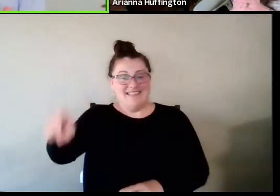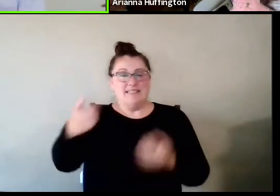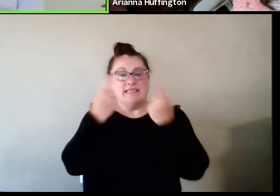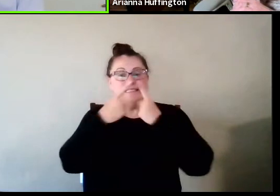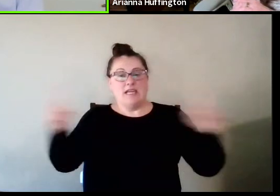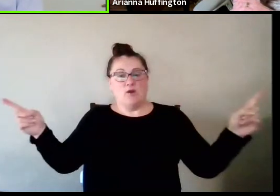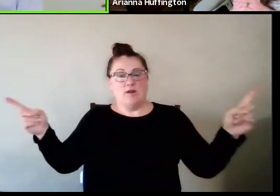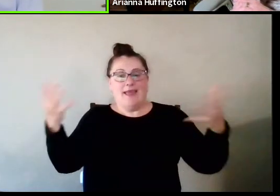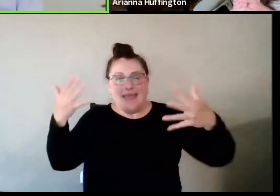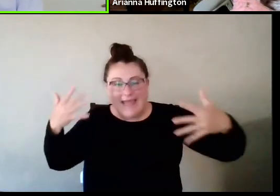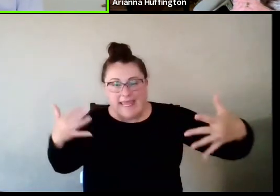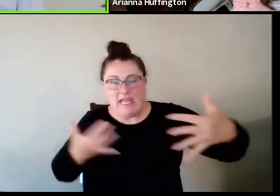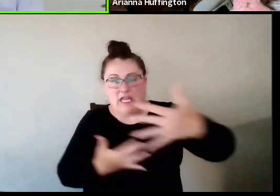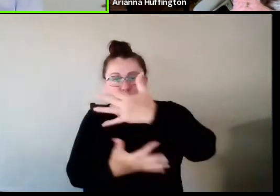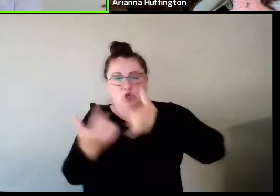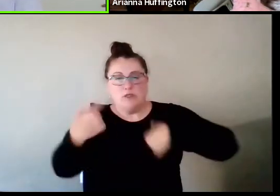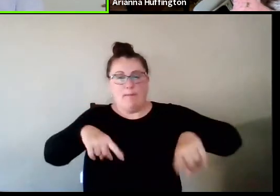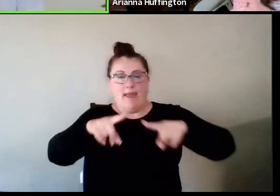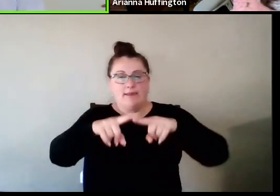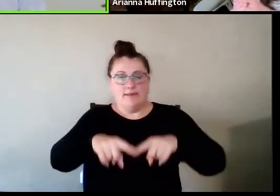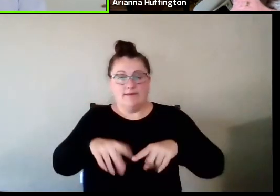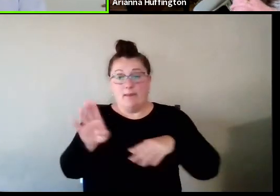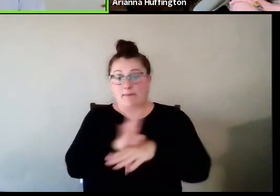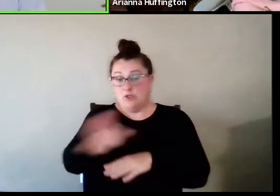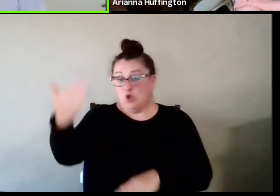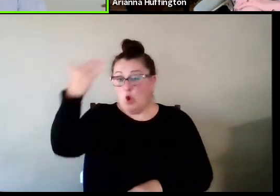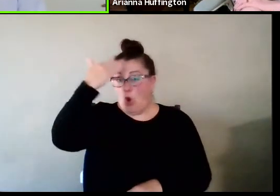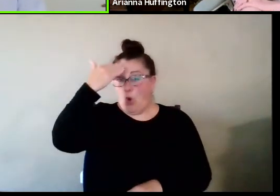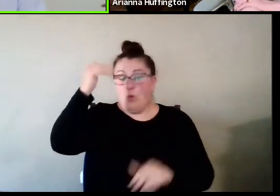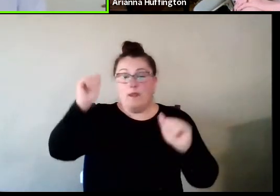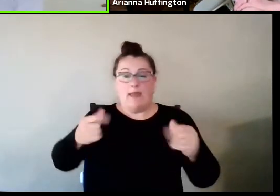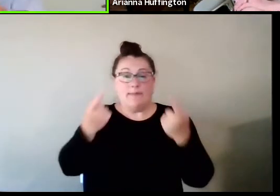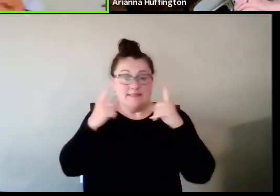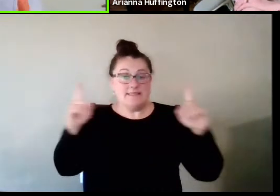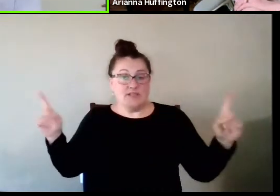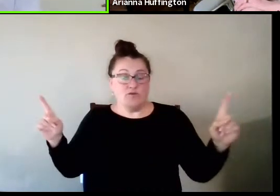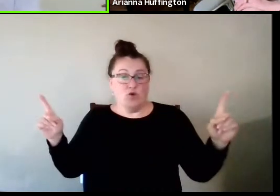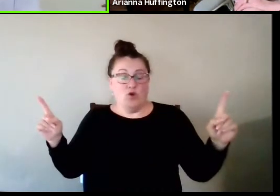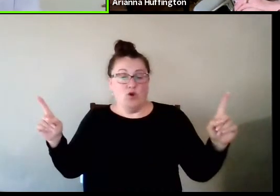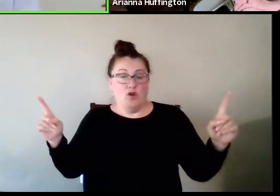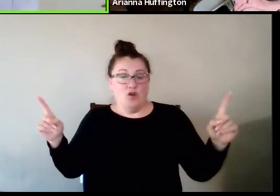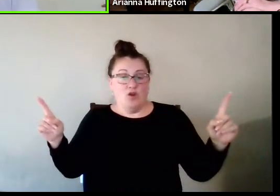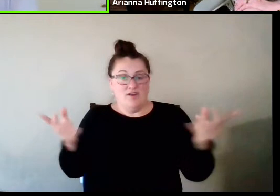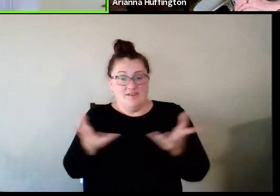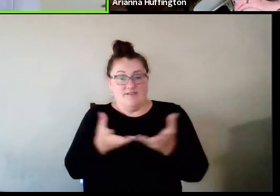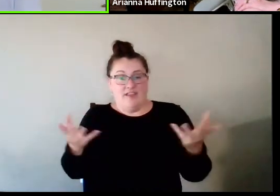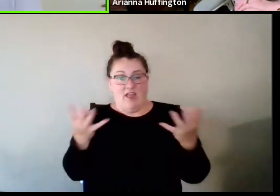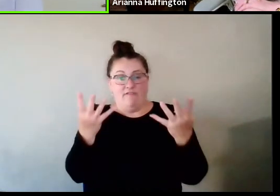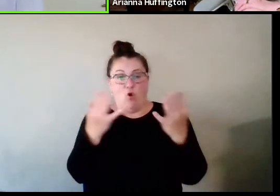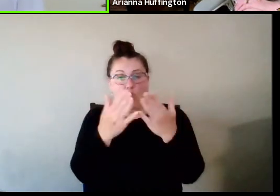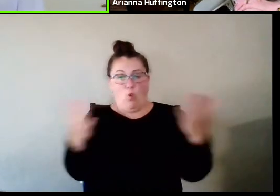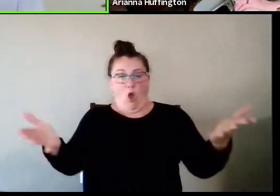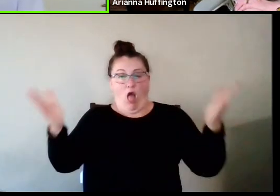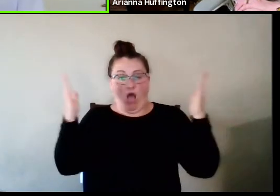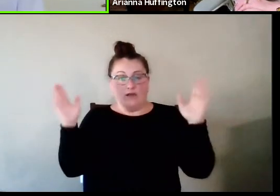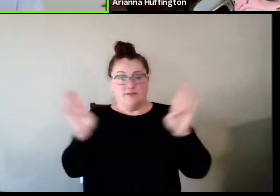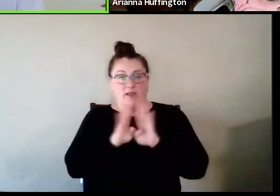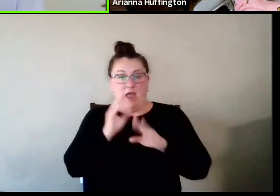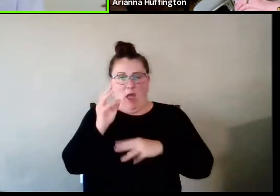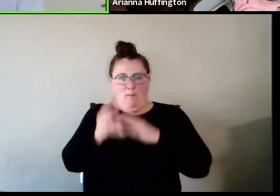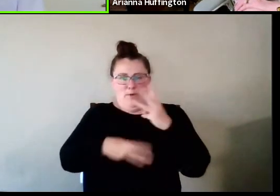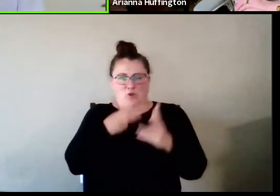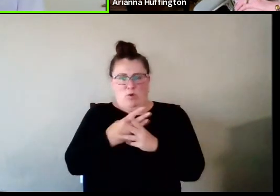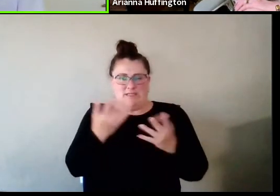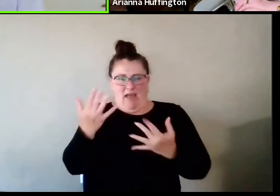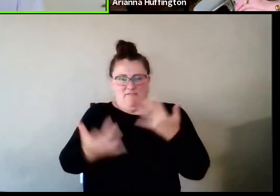where business knows that we cannot be successful, you know, just within our four walls if the world is on fire outside of